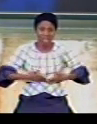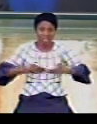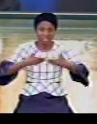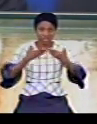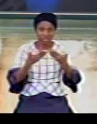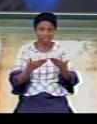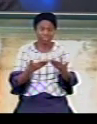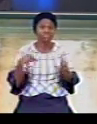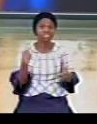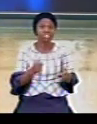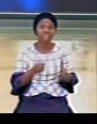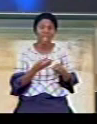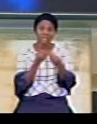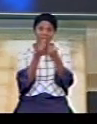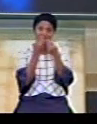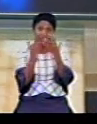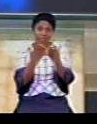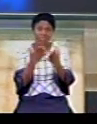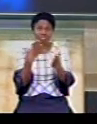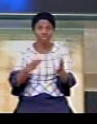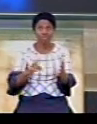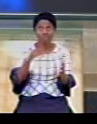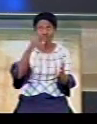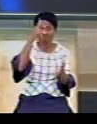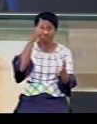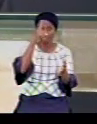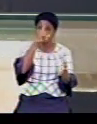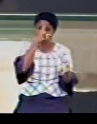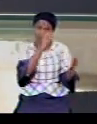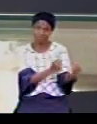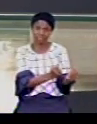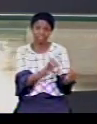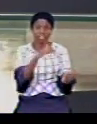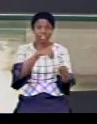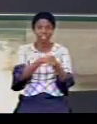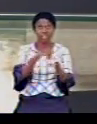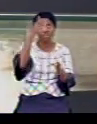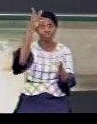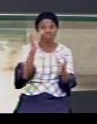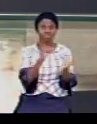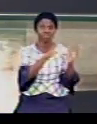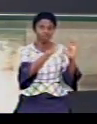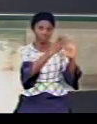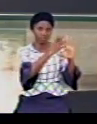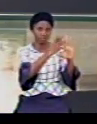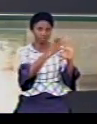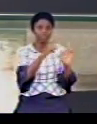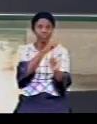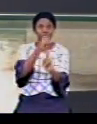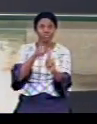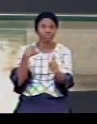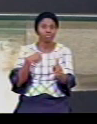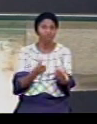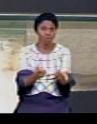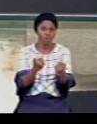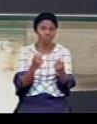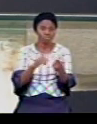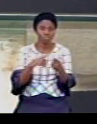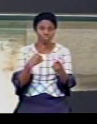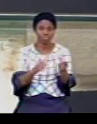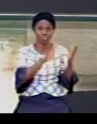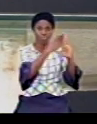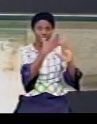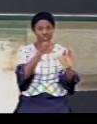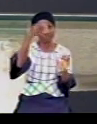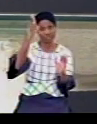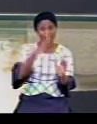God's presence. We come to the presence of God, and we look at the promises of God, and we